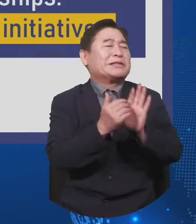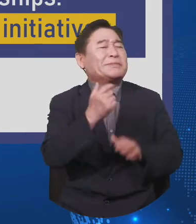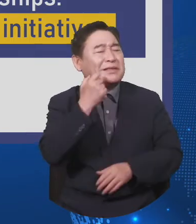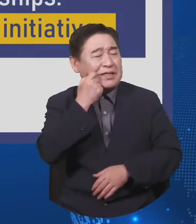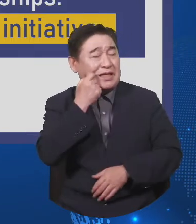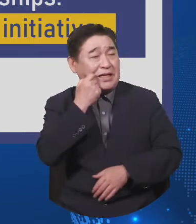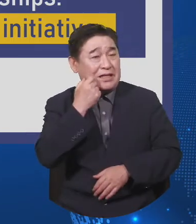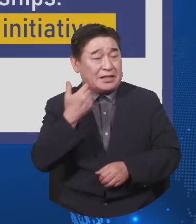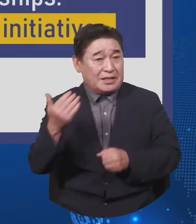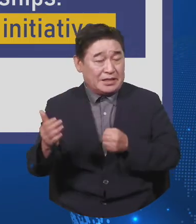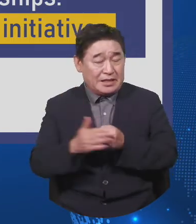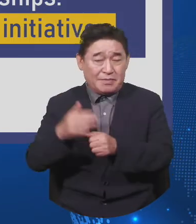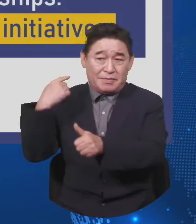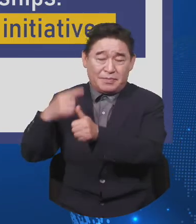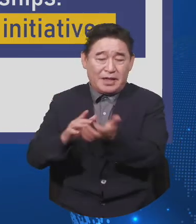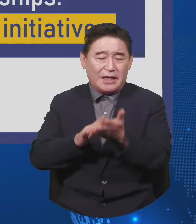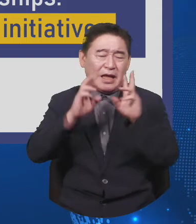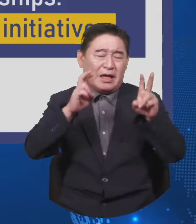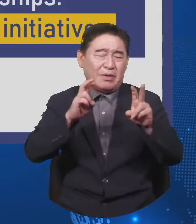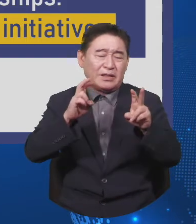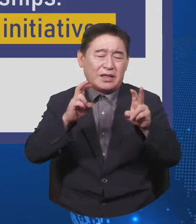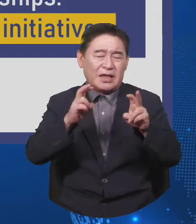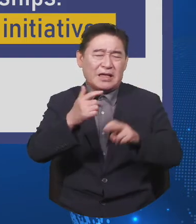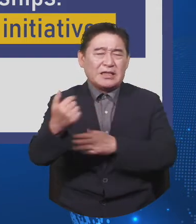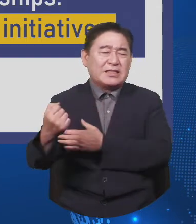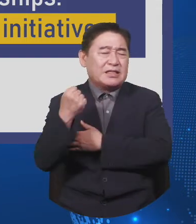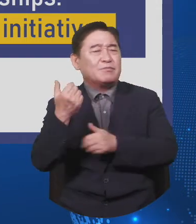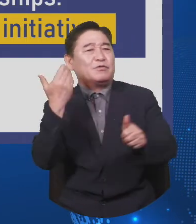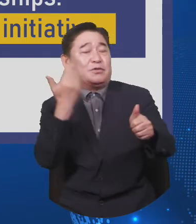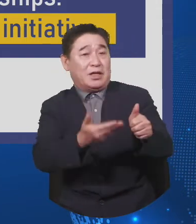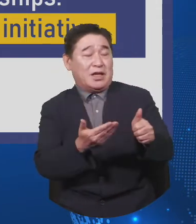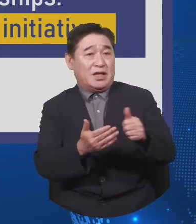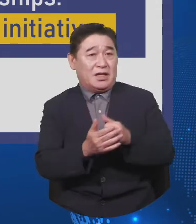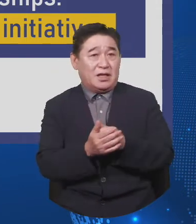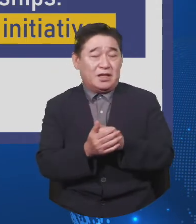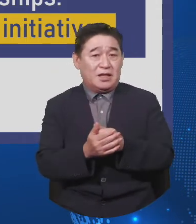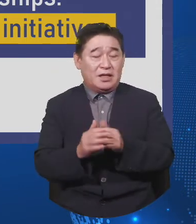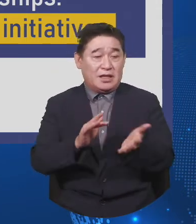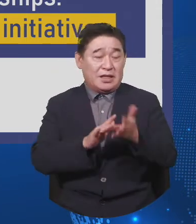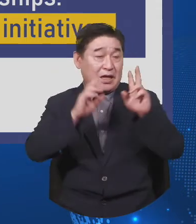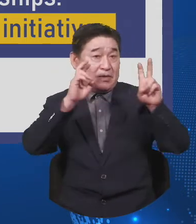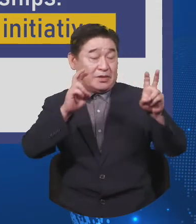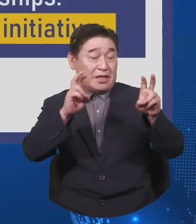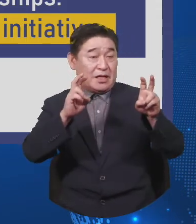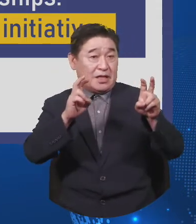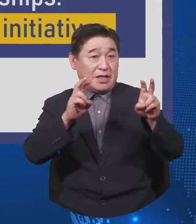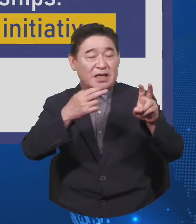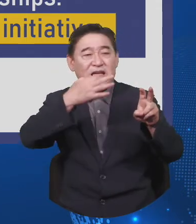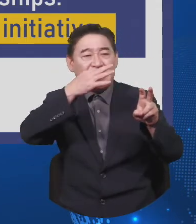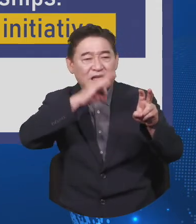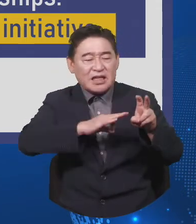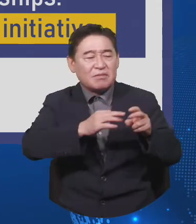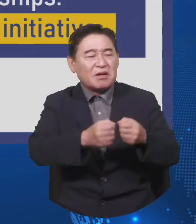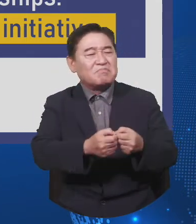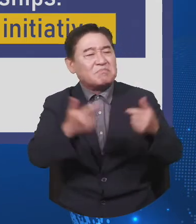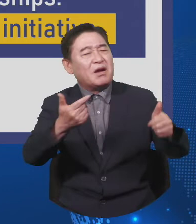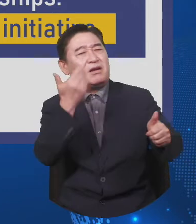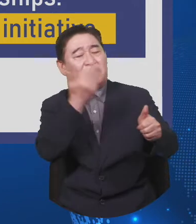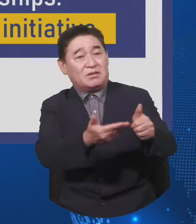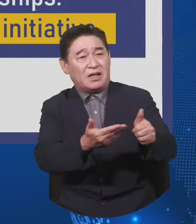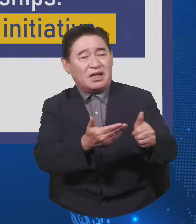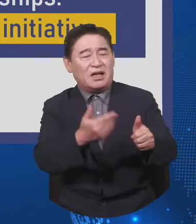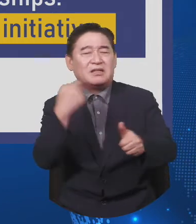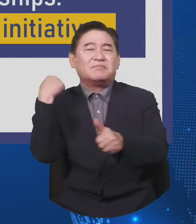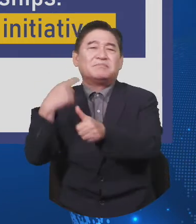pharmaceutical companies, which boosted their profits by keeping vaccine supply limited. These are things that we can learn